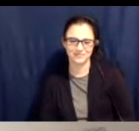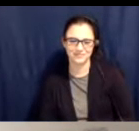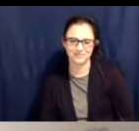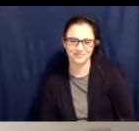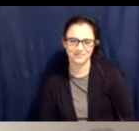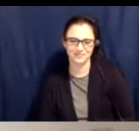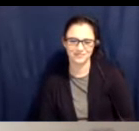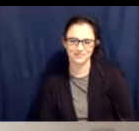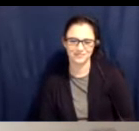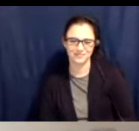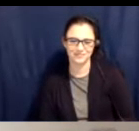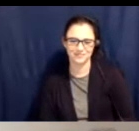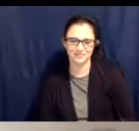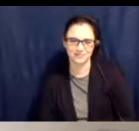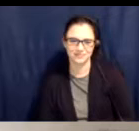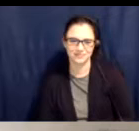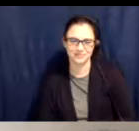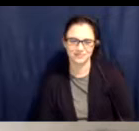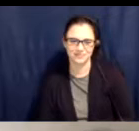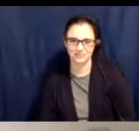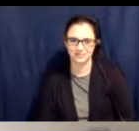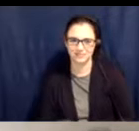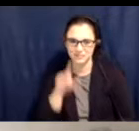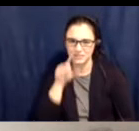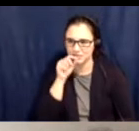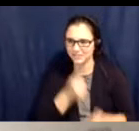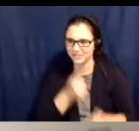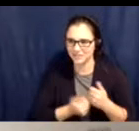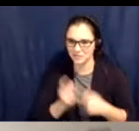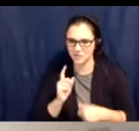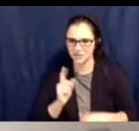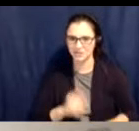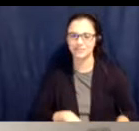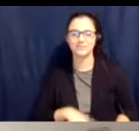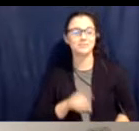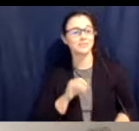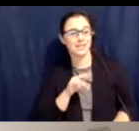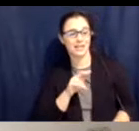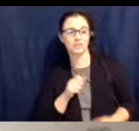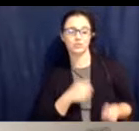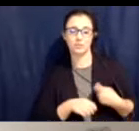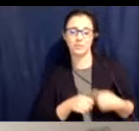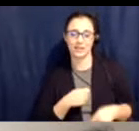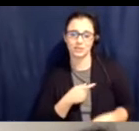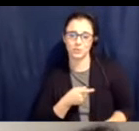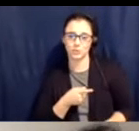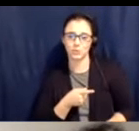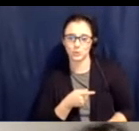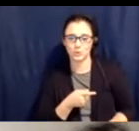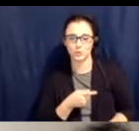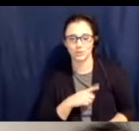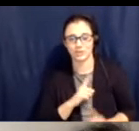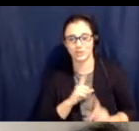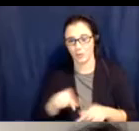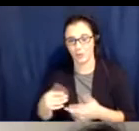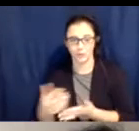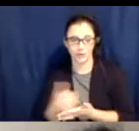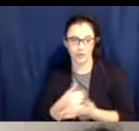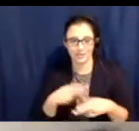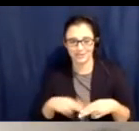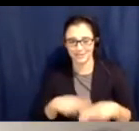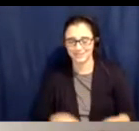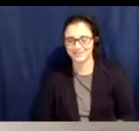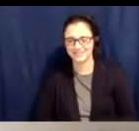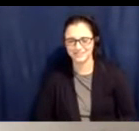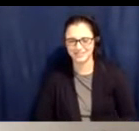there are birds Yeah, everywhere. incredible. Diane, you could be replaced. Diane goes out in the morning to collect eggs from our chickens.